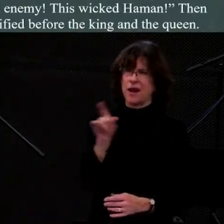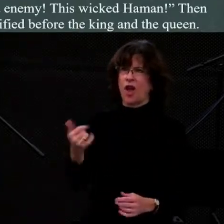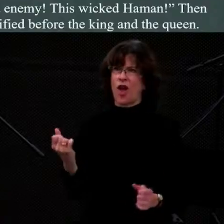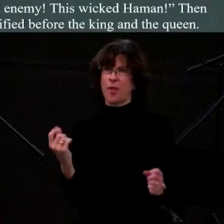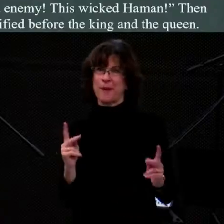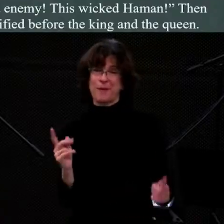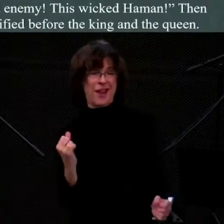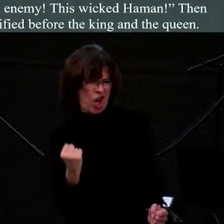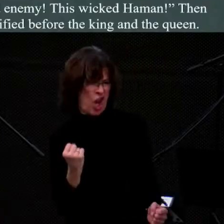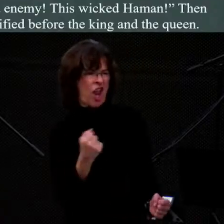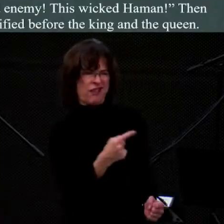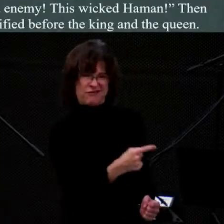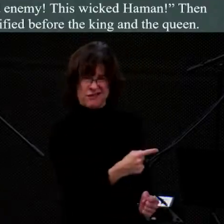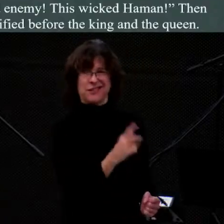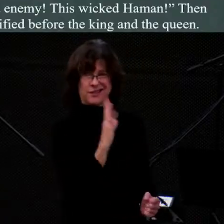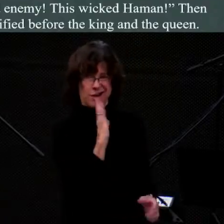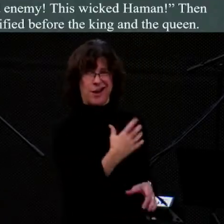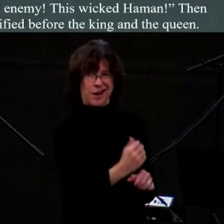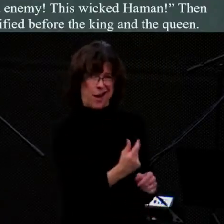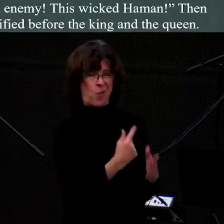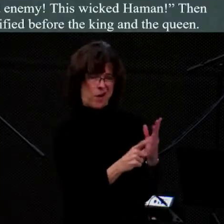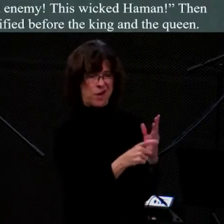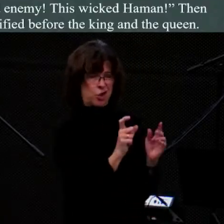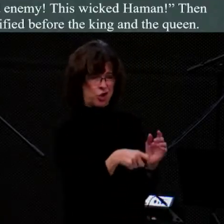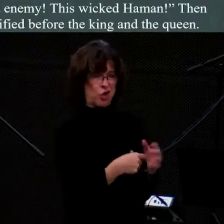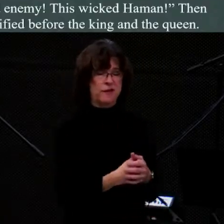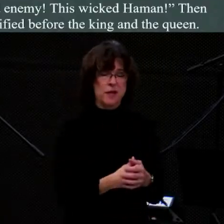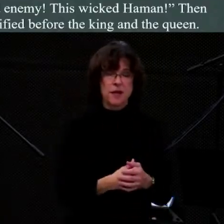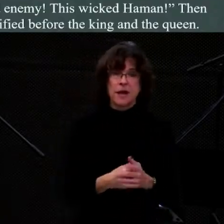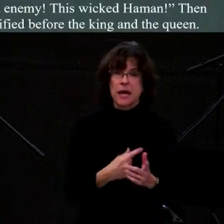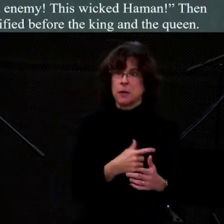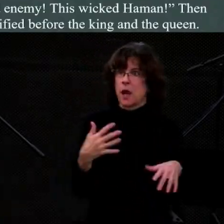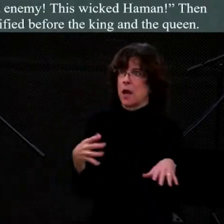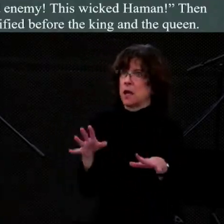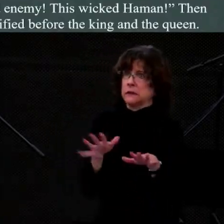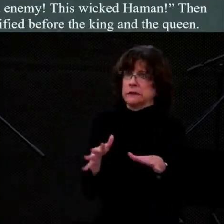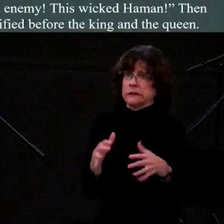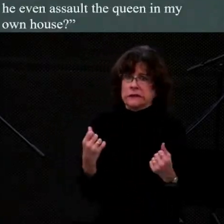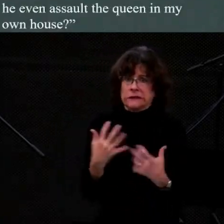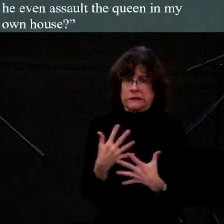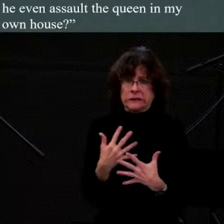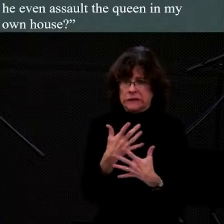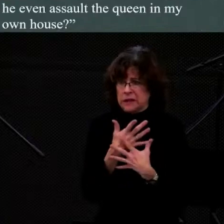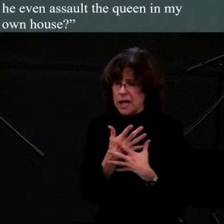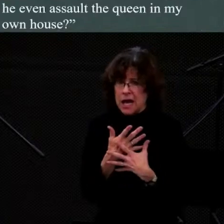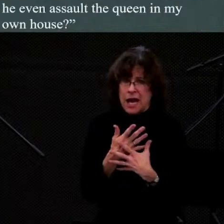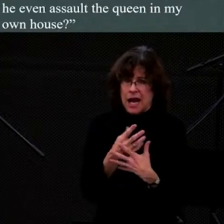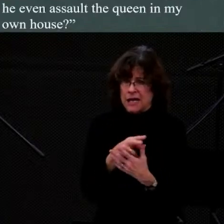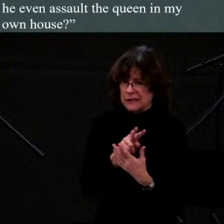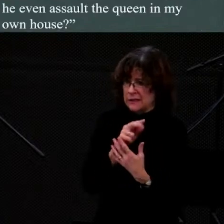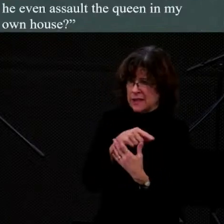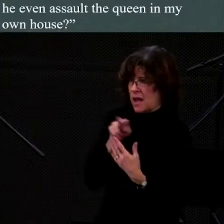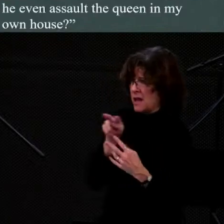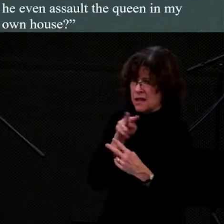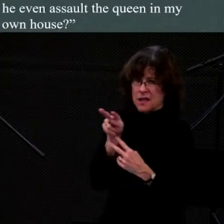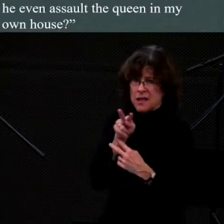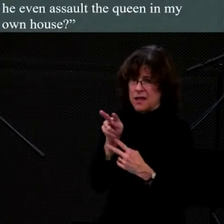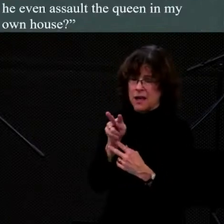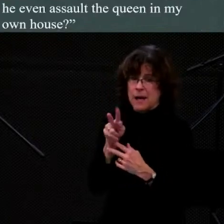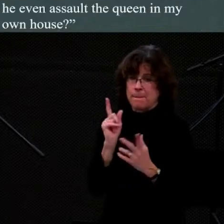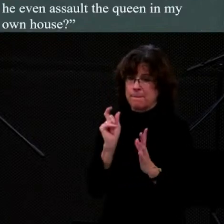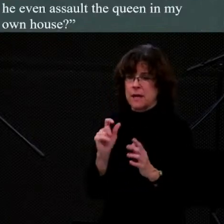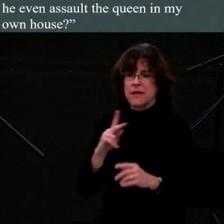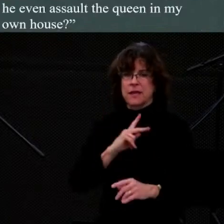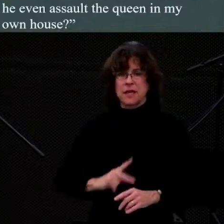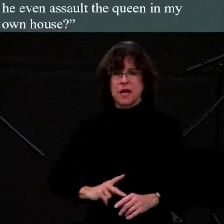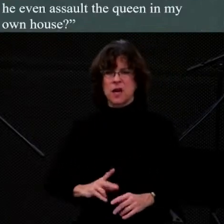yeah! Then Haman was terrified before the king and the queen, and the king arose in his wrath from the wine drinking and